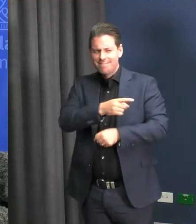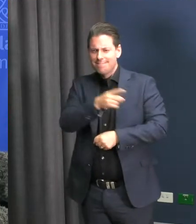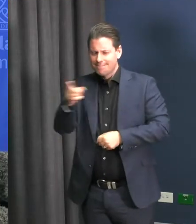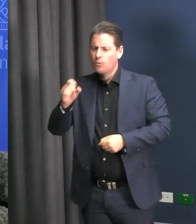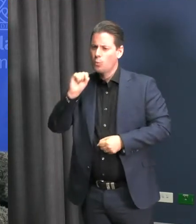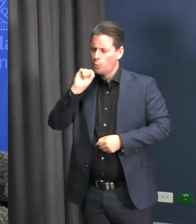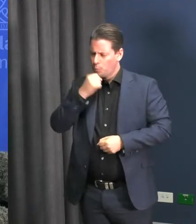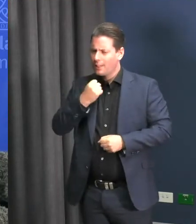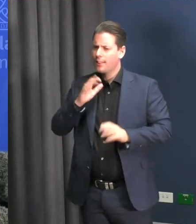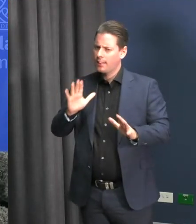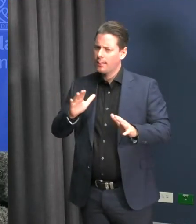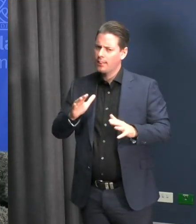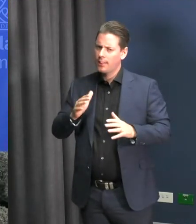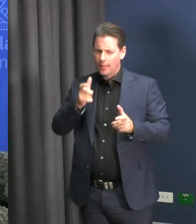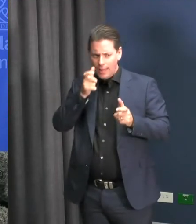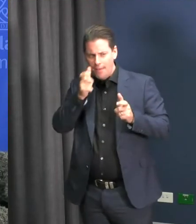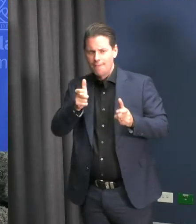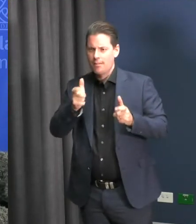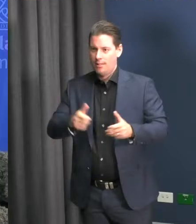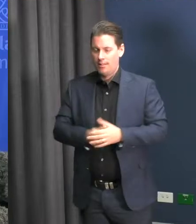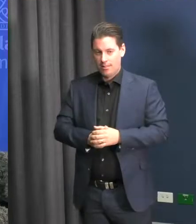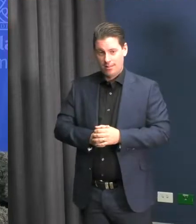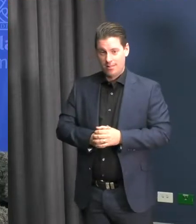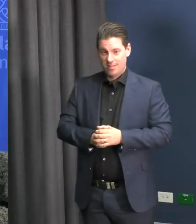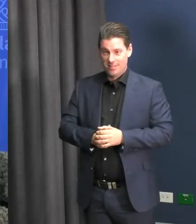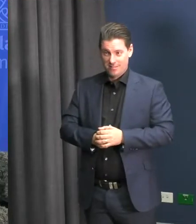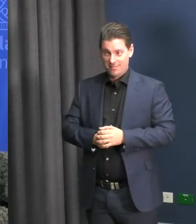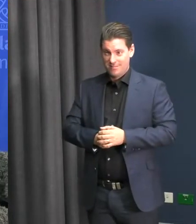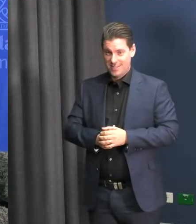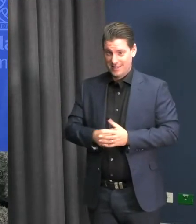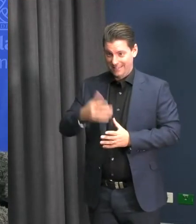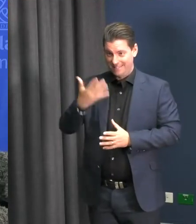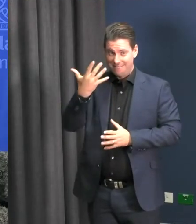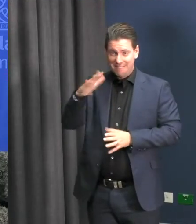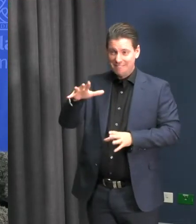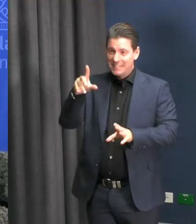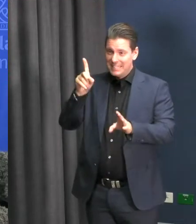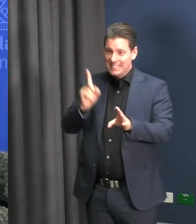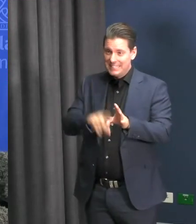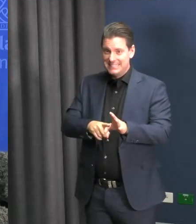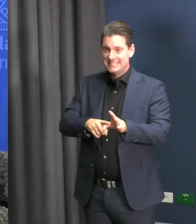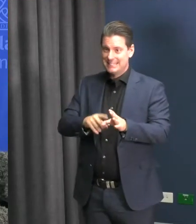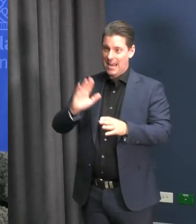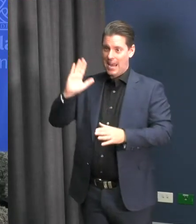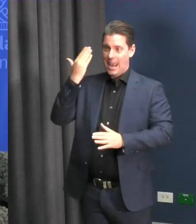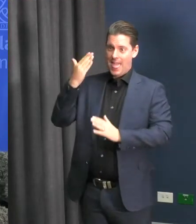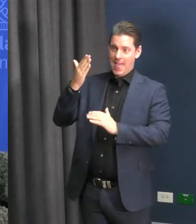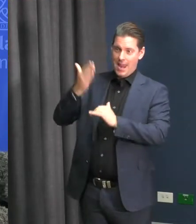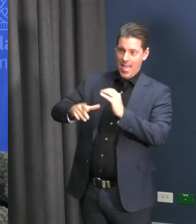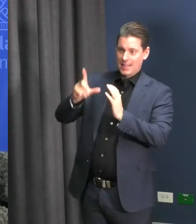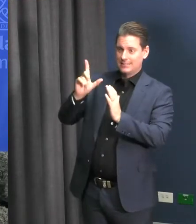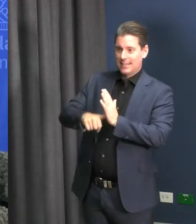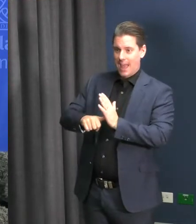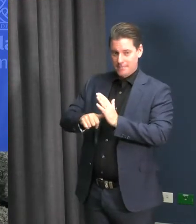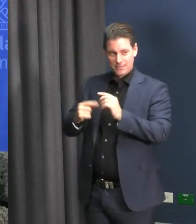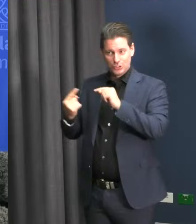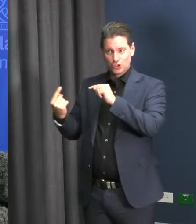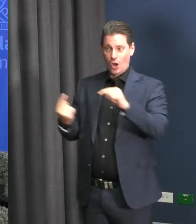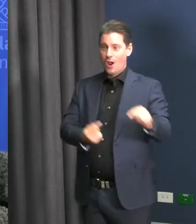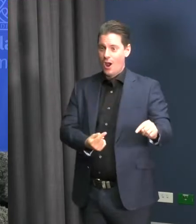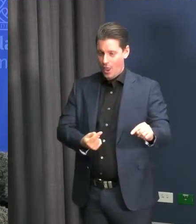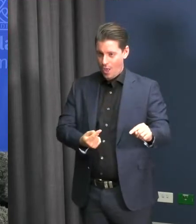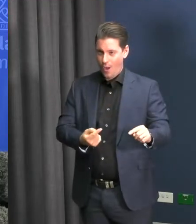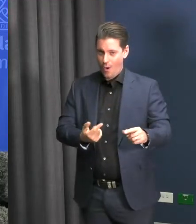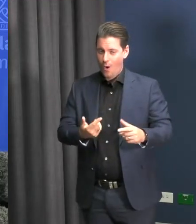whilst it has been many decades since this part of the state experienced it, I have seen the way that the South East has